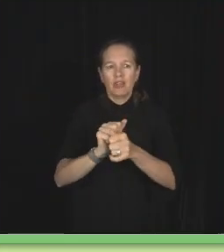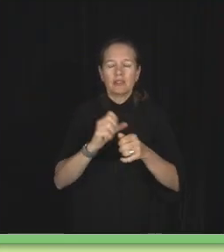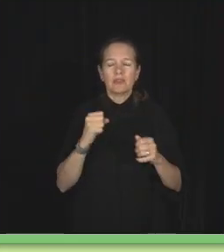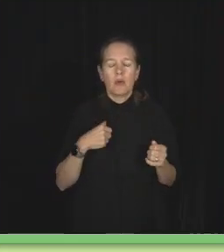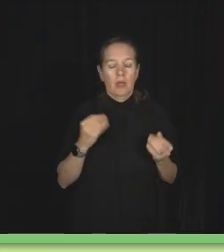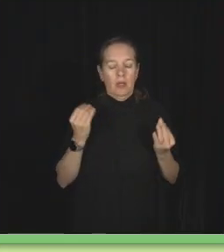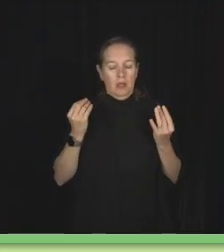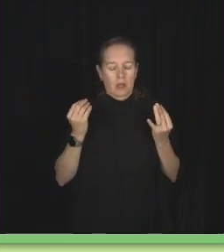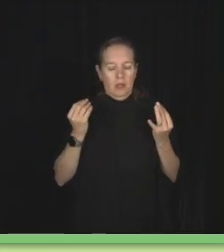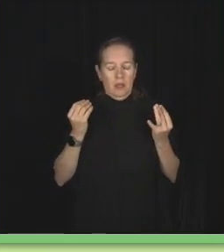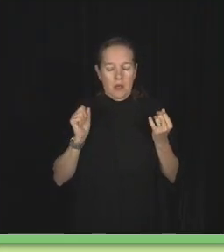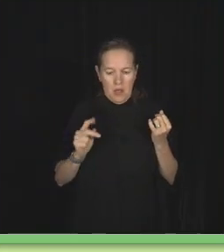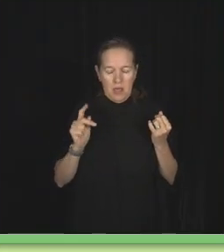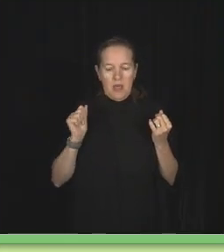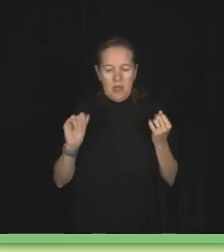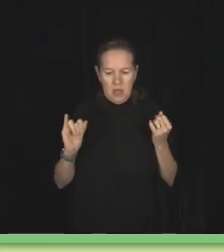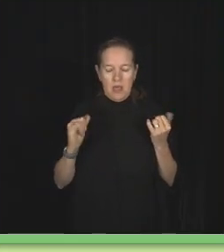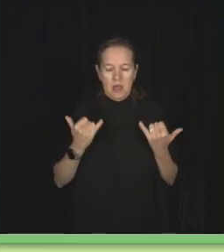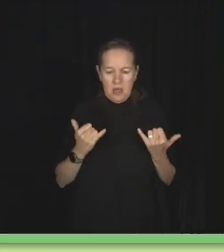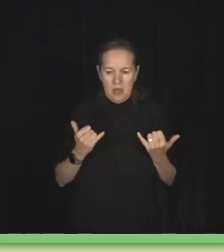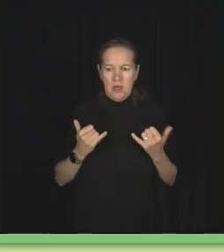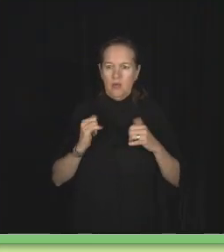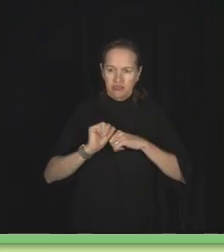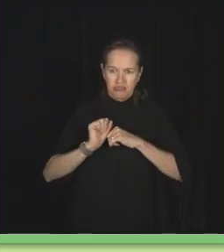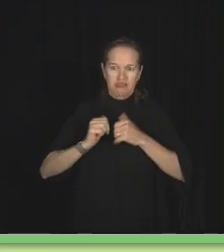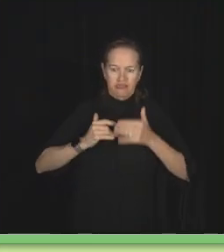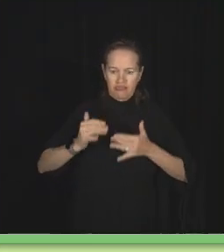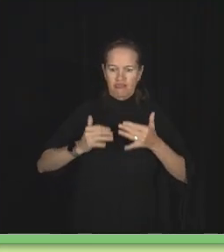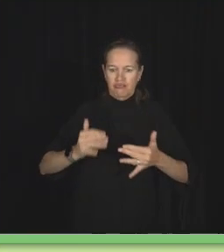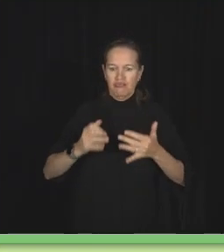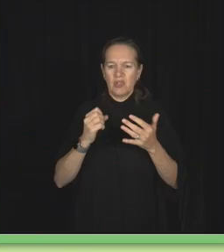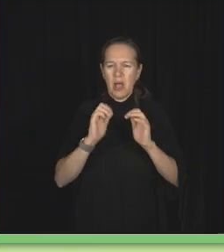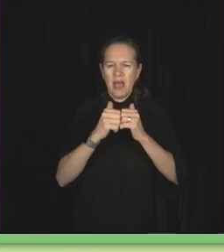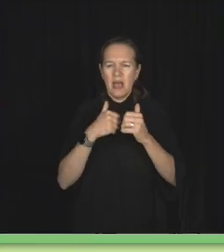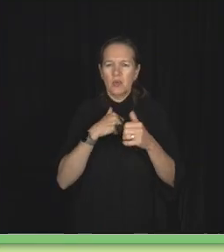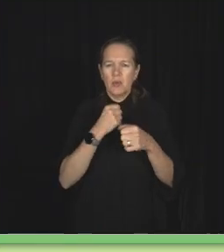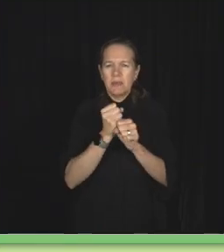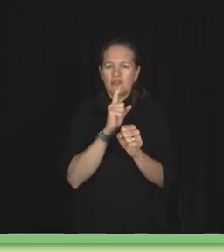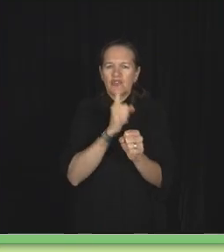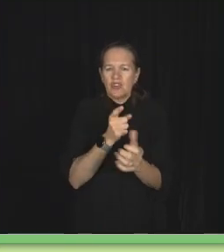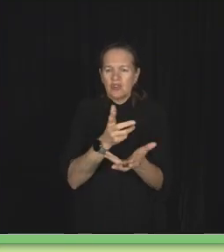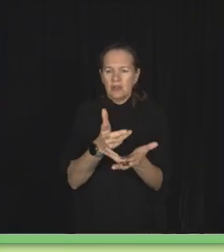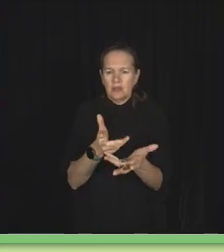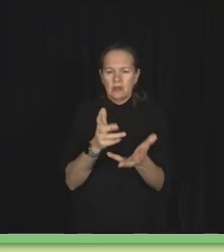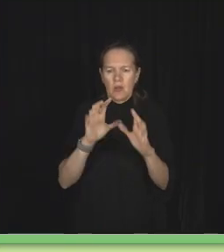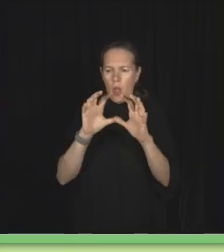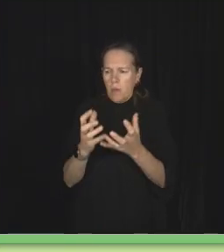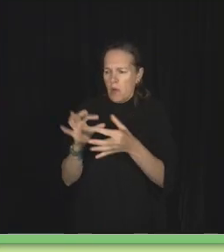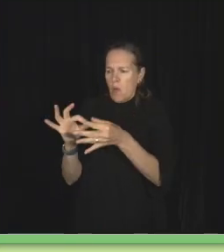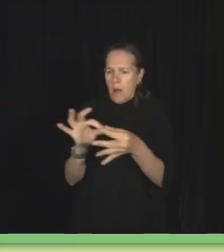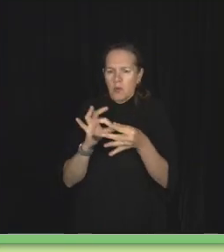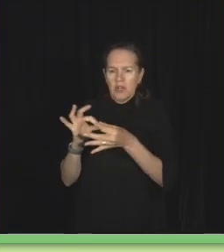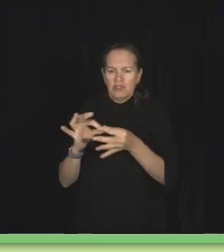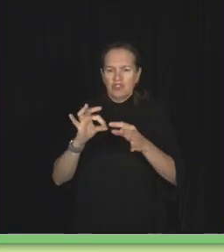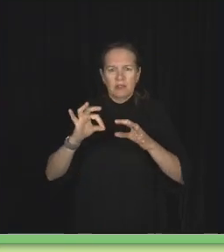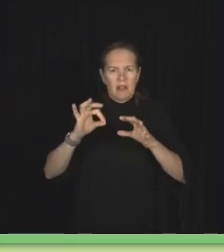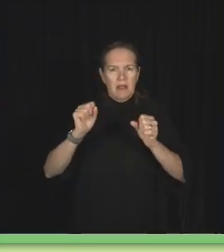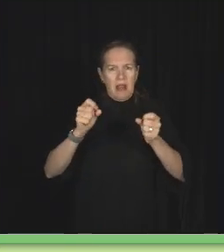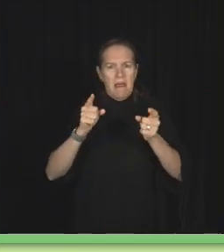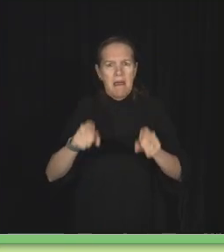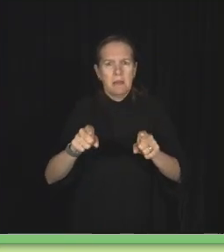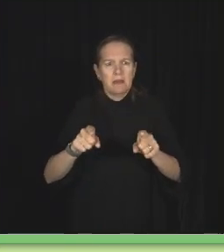what can we, AI is booming, what can we do to kind of ensure that the stability and global cooperation that Kubernetes brought